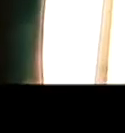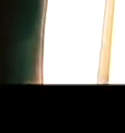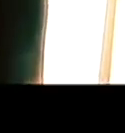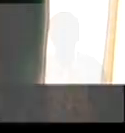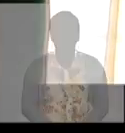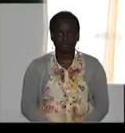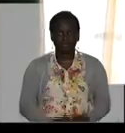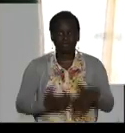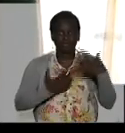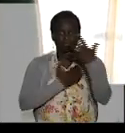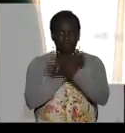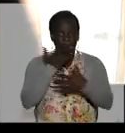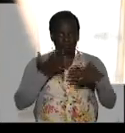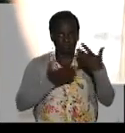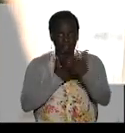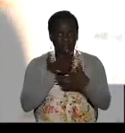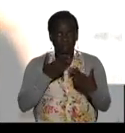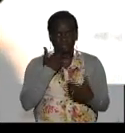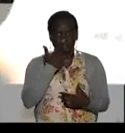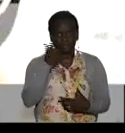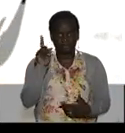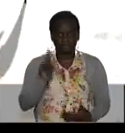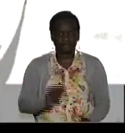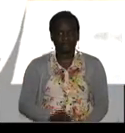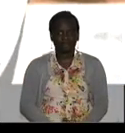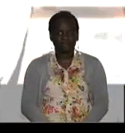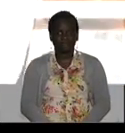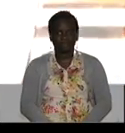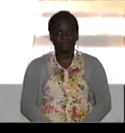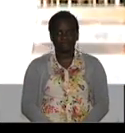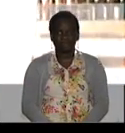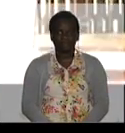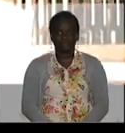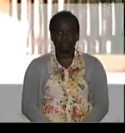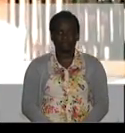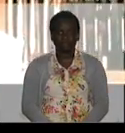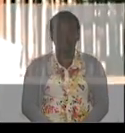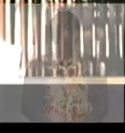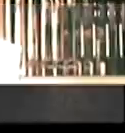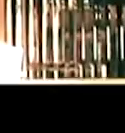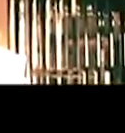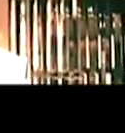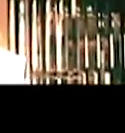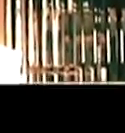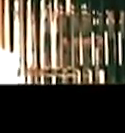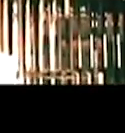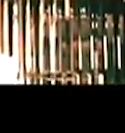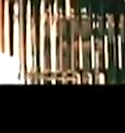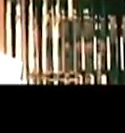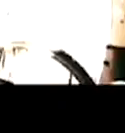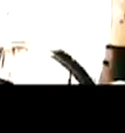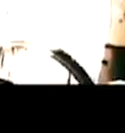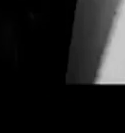Get out of town before it's too late, my